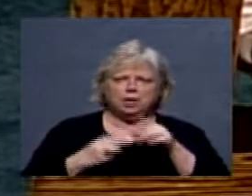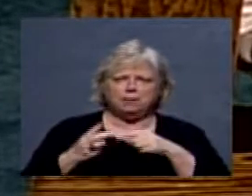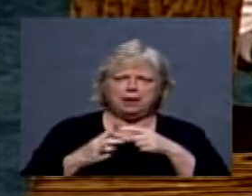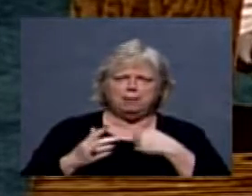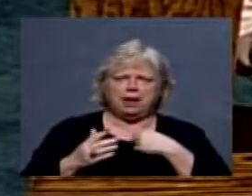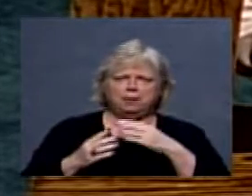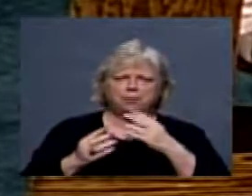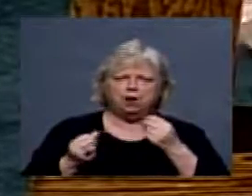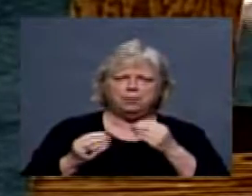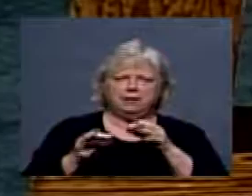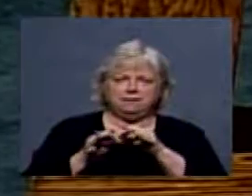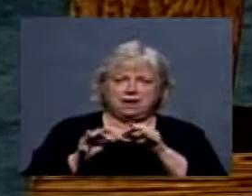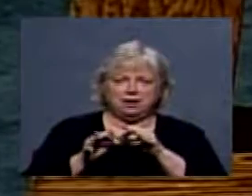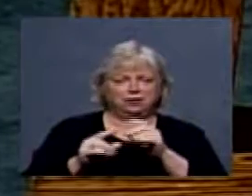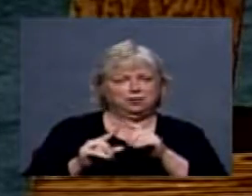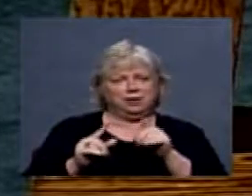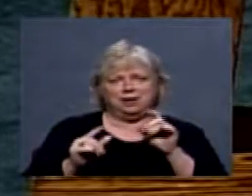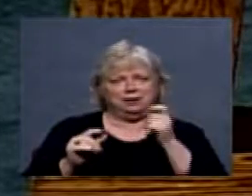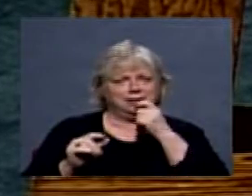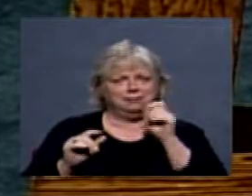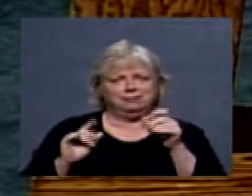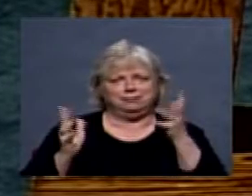it. Thank you. Thank you, Mr. Pryor.